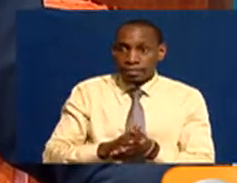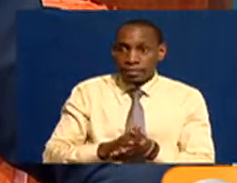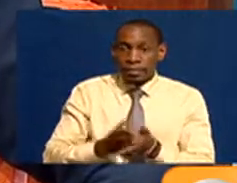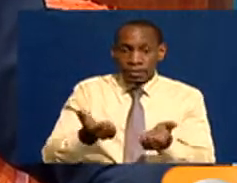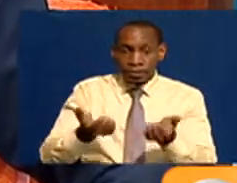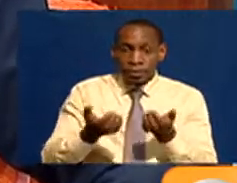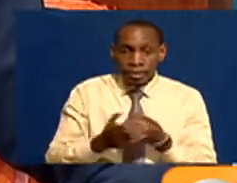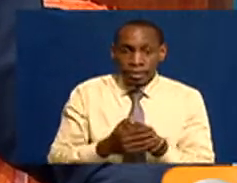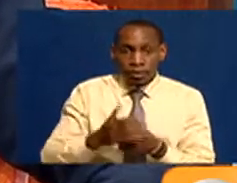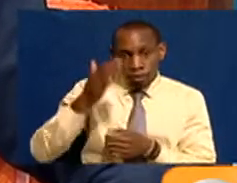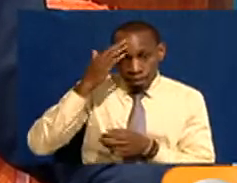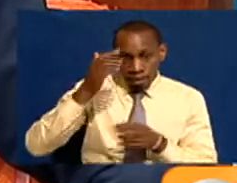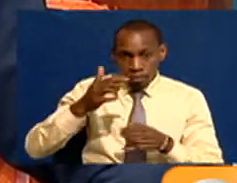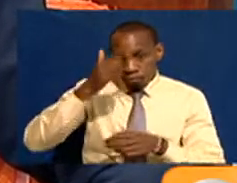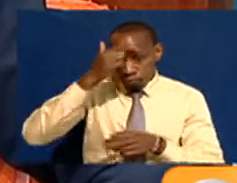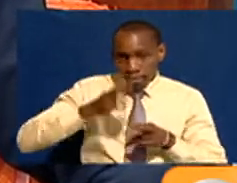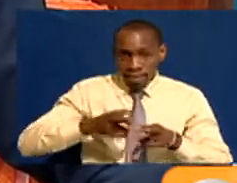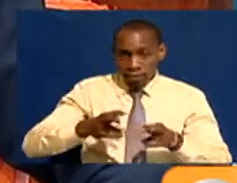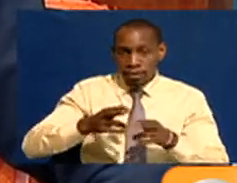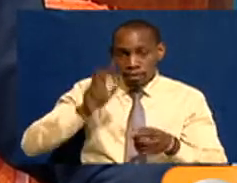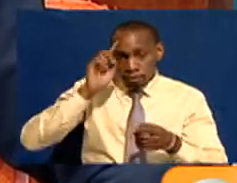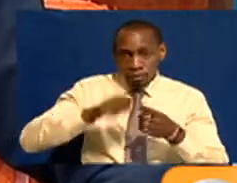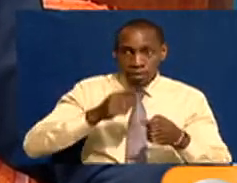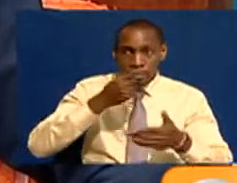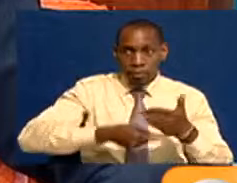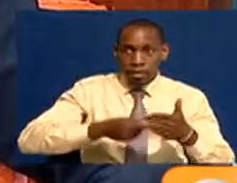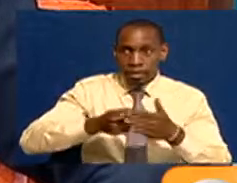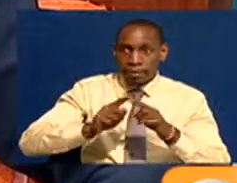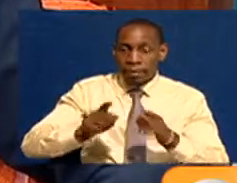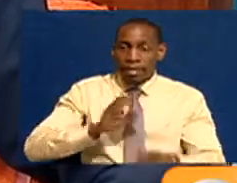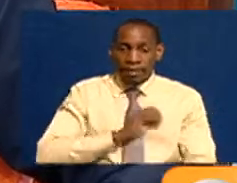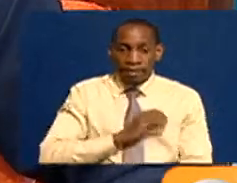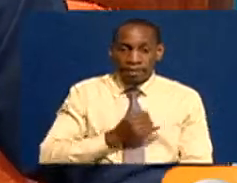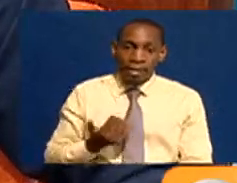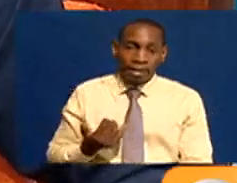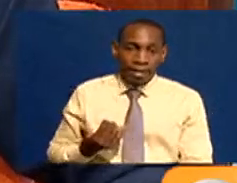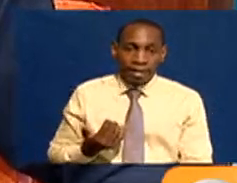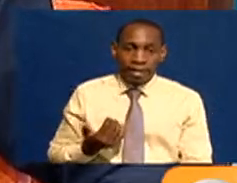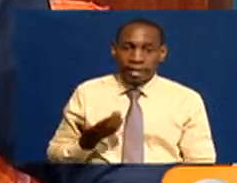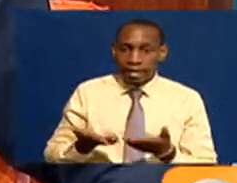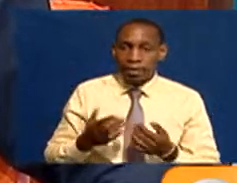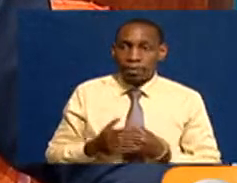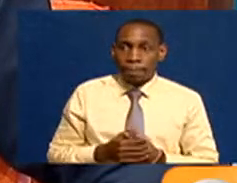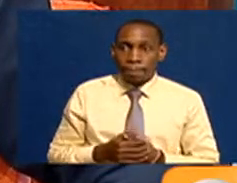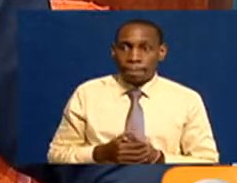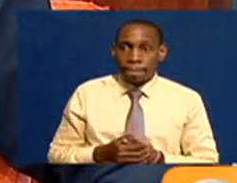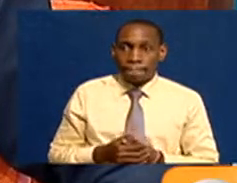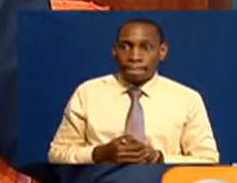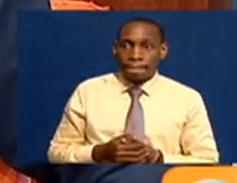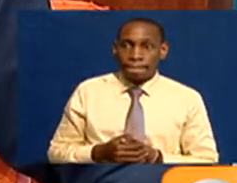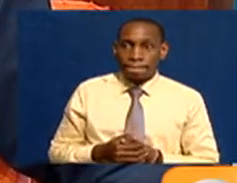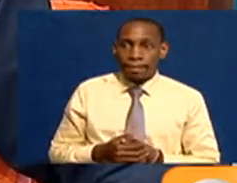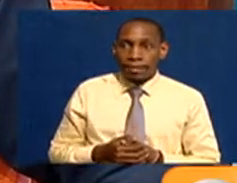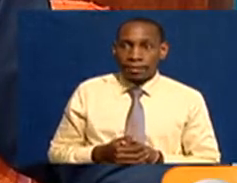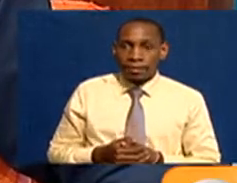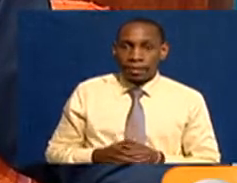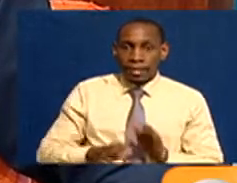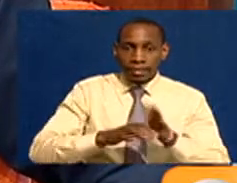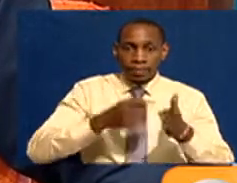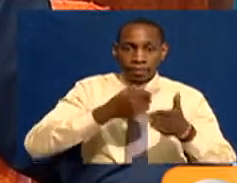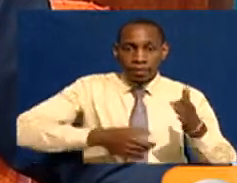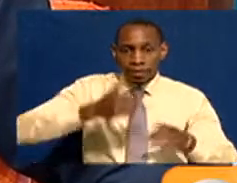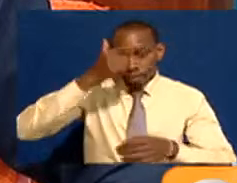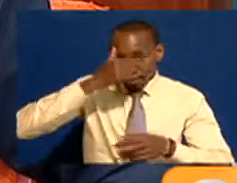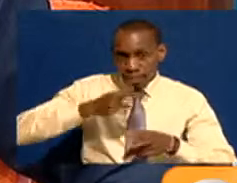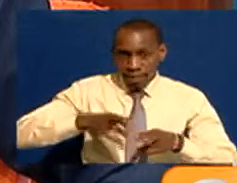You know, Thika Road was intended to be tolled, but because of fear, you know, people put, if we are been tolling Thika Road